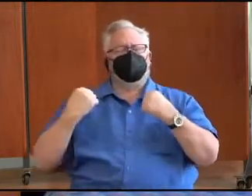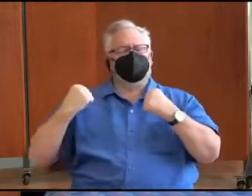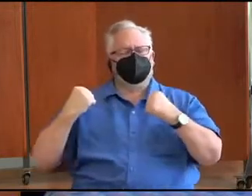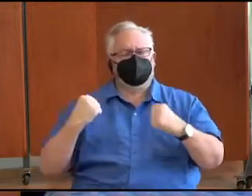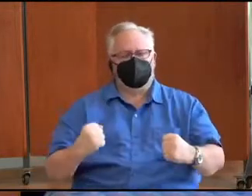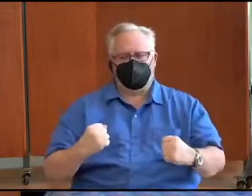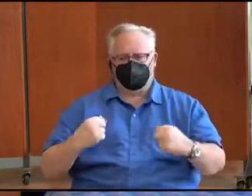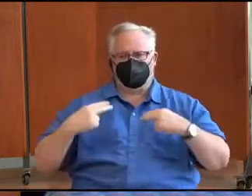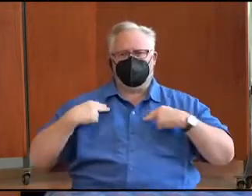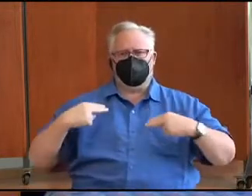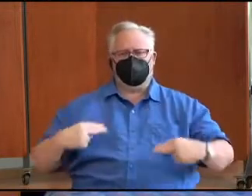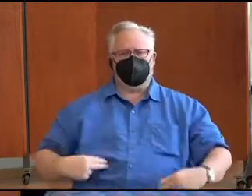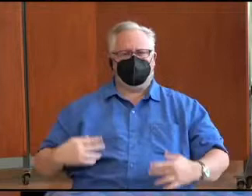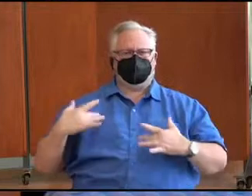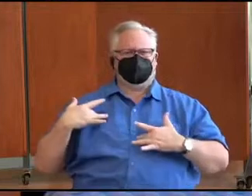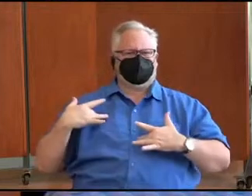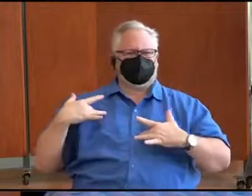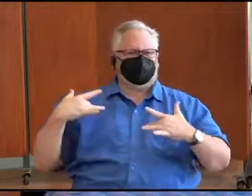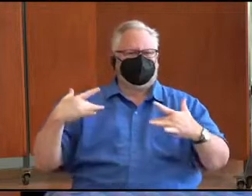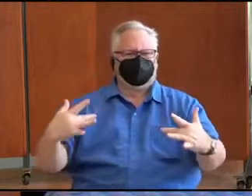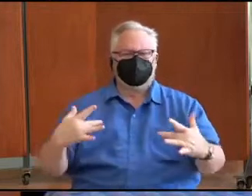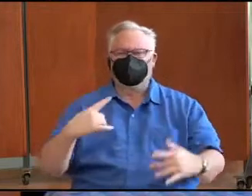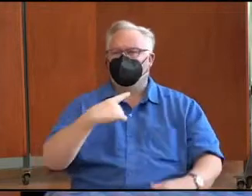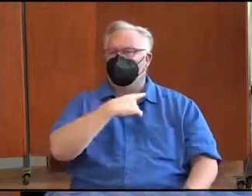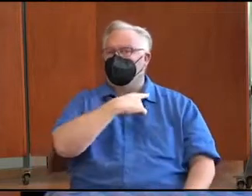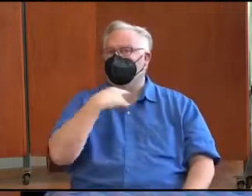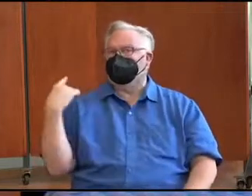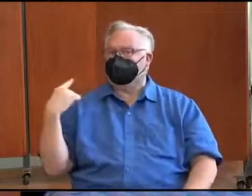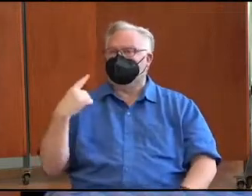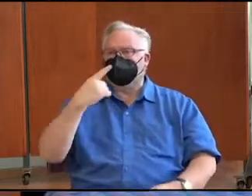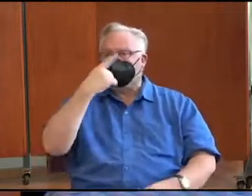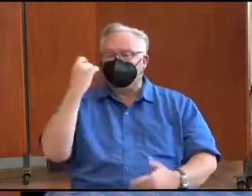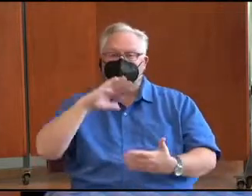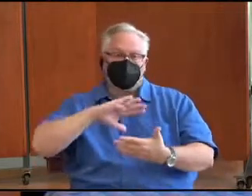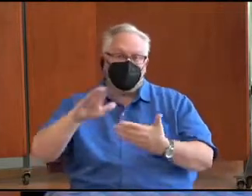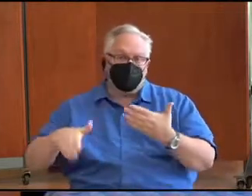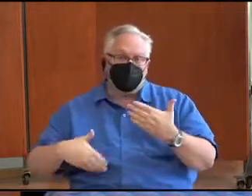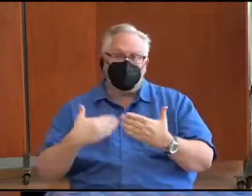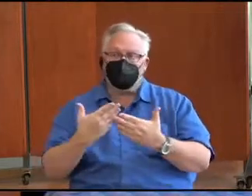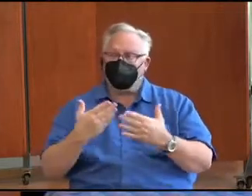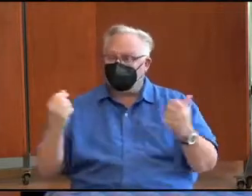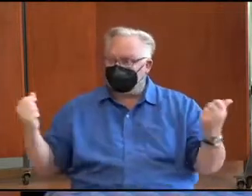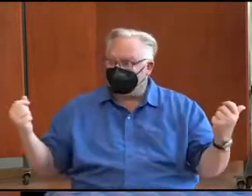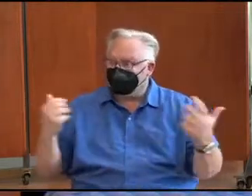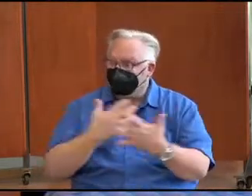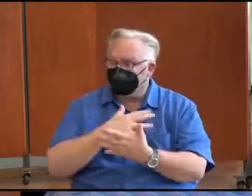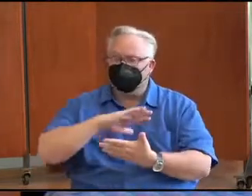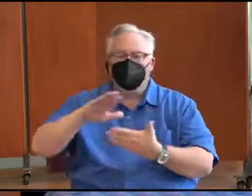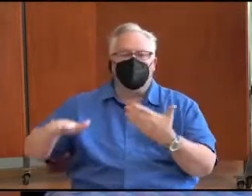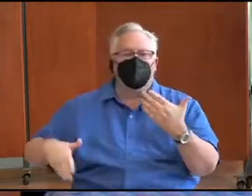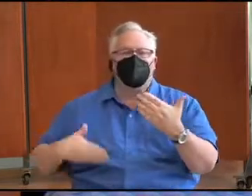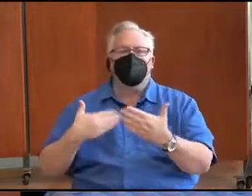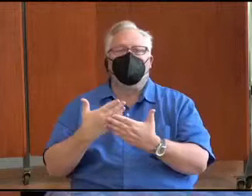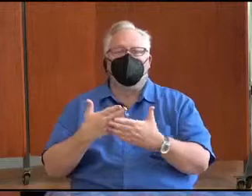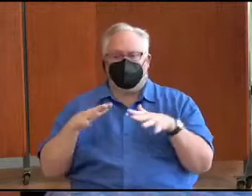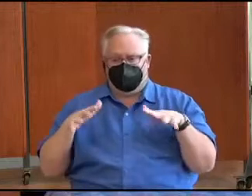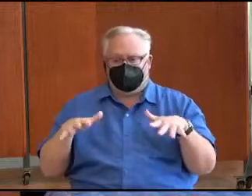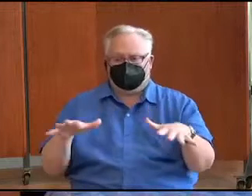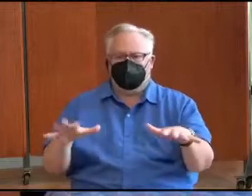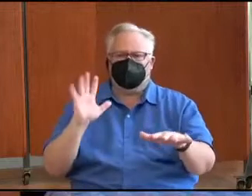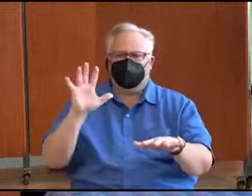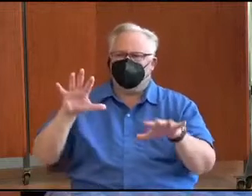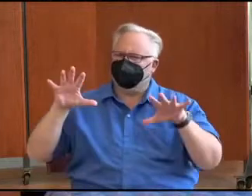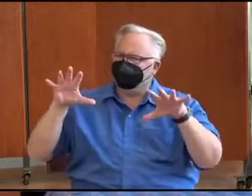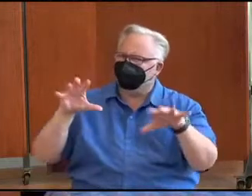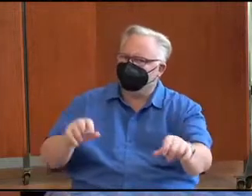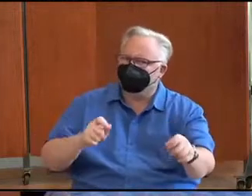tendency, a risk that fear and anxiety will dominate. And anxiety is something that